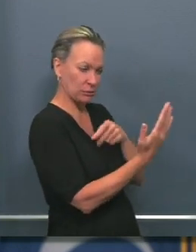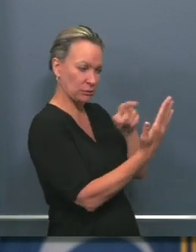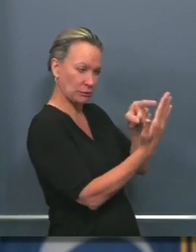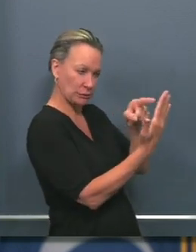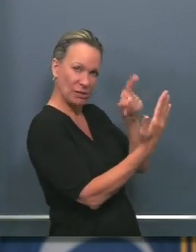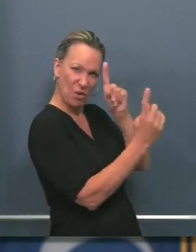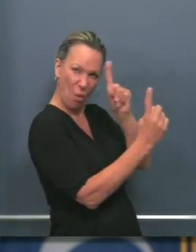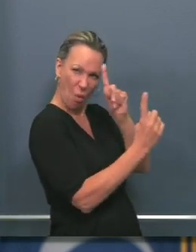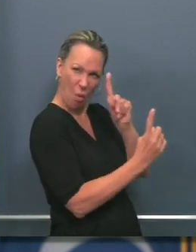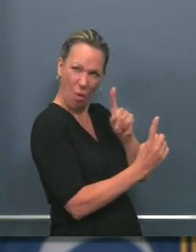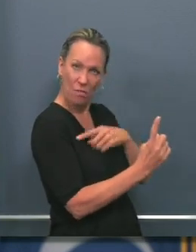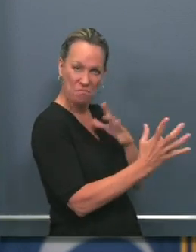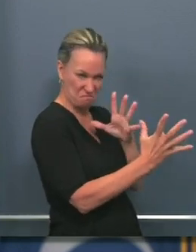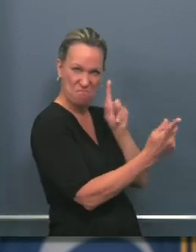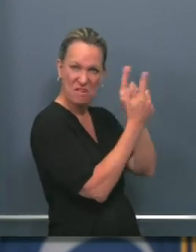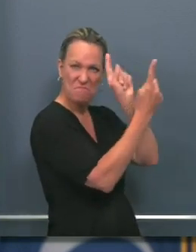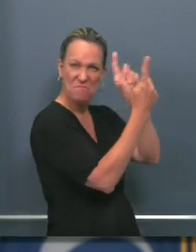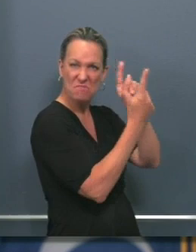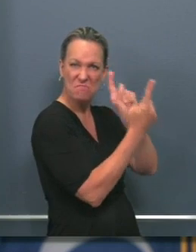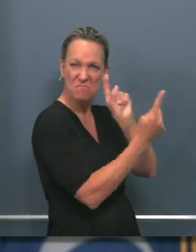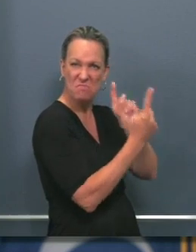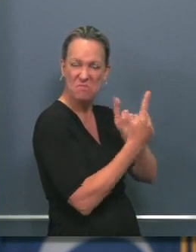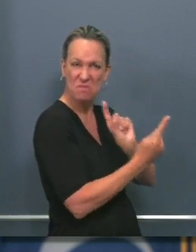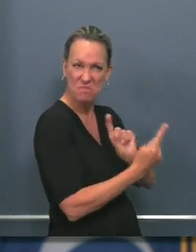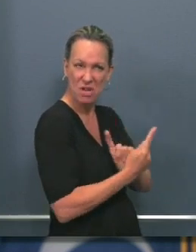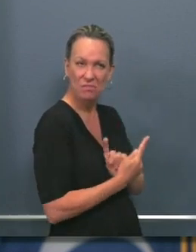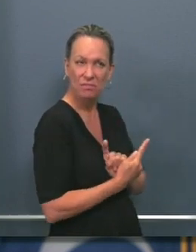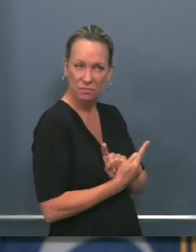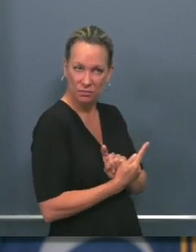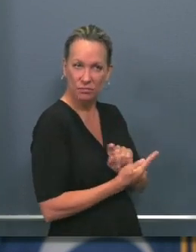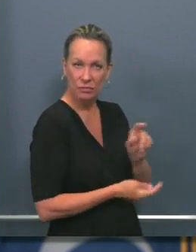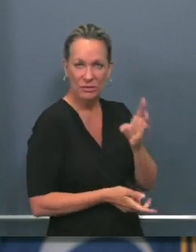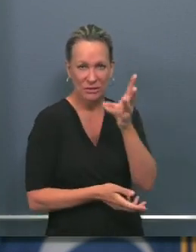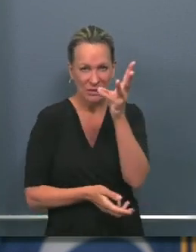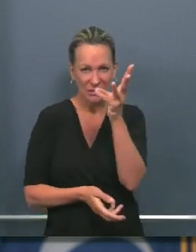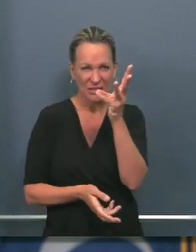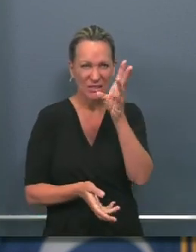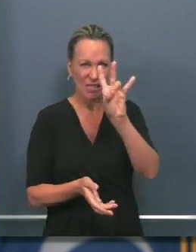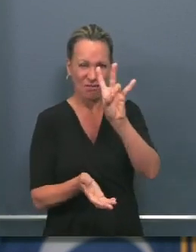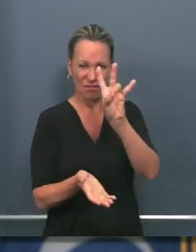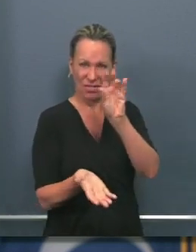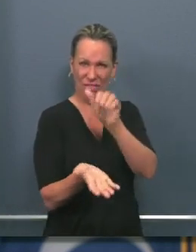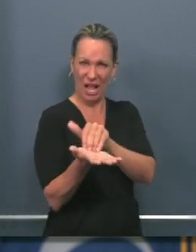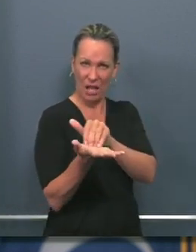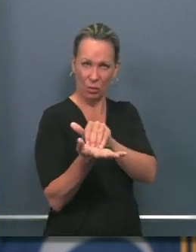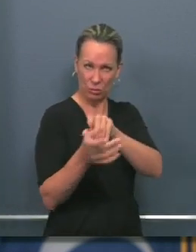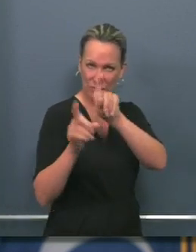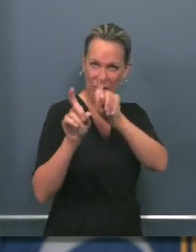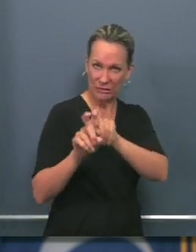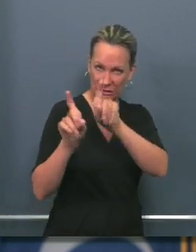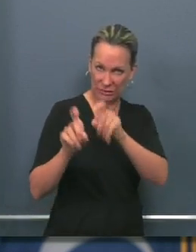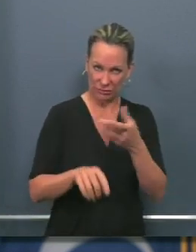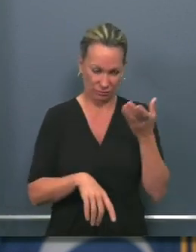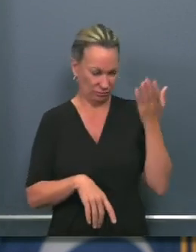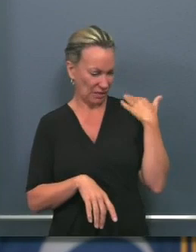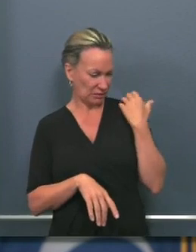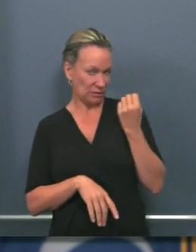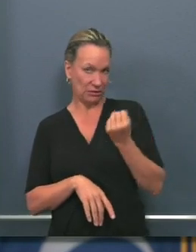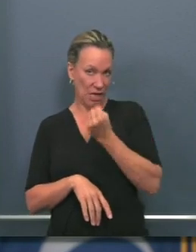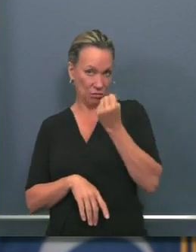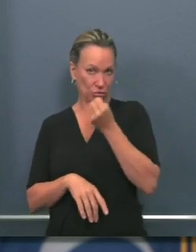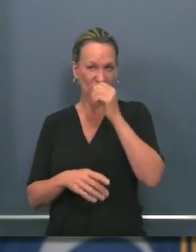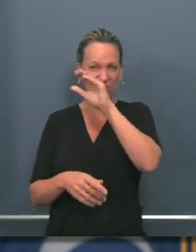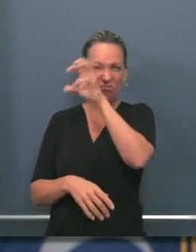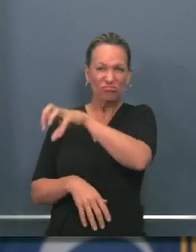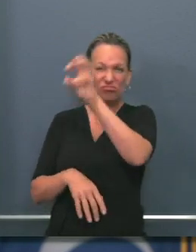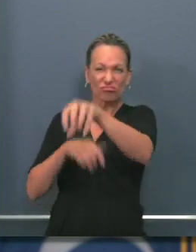day, 61,000 people. Yesterday, we tested a little over 50,000 people. So you can see